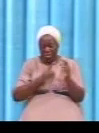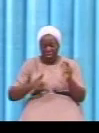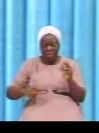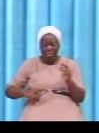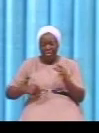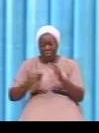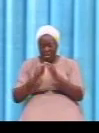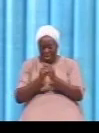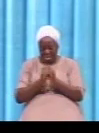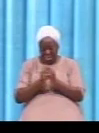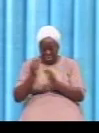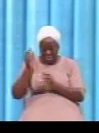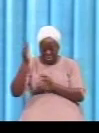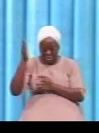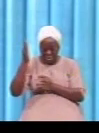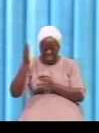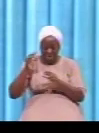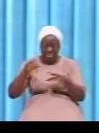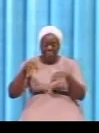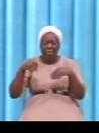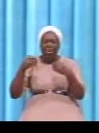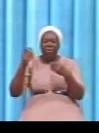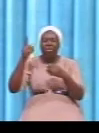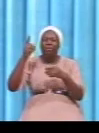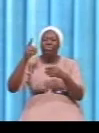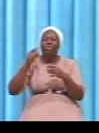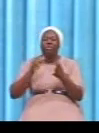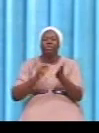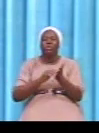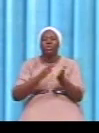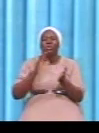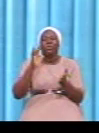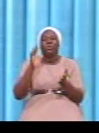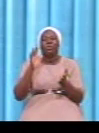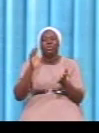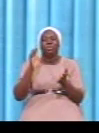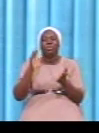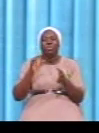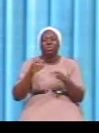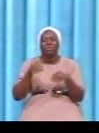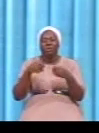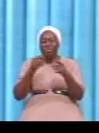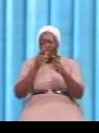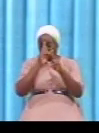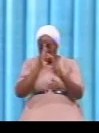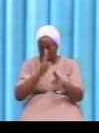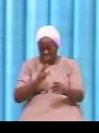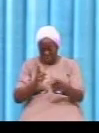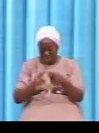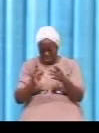him. Give glory to Jesus. Give honor to Jesus.